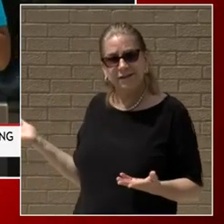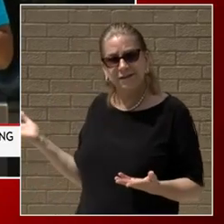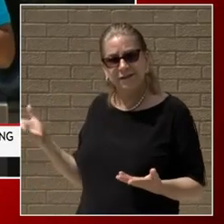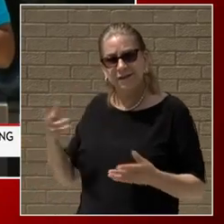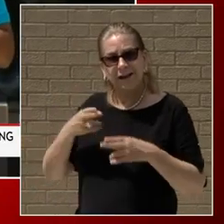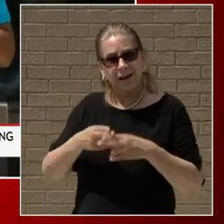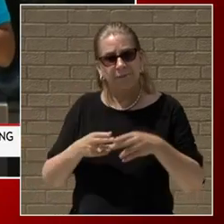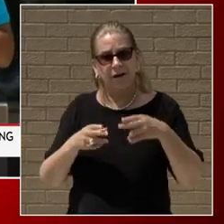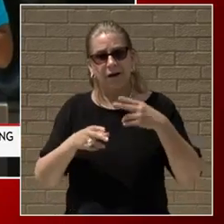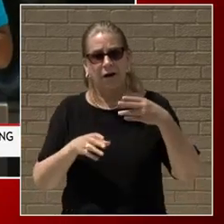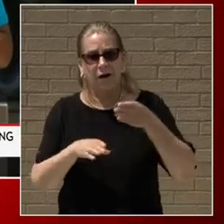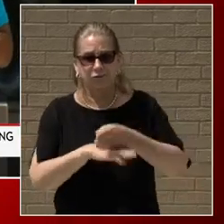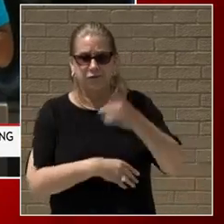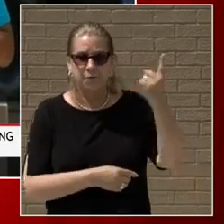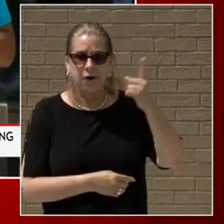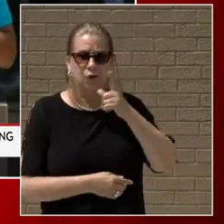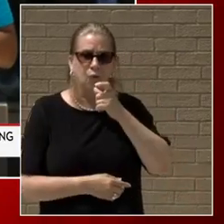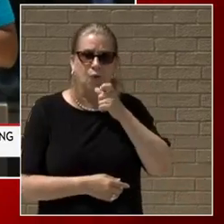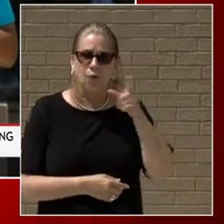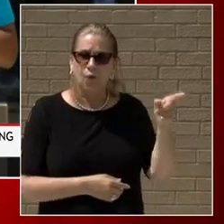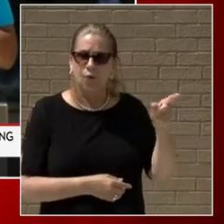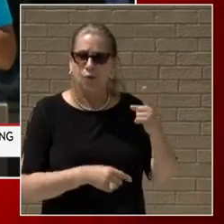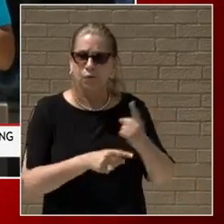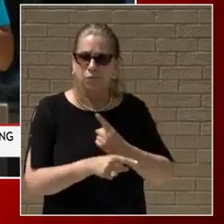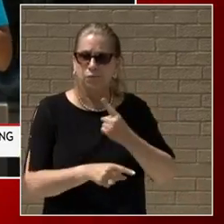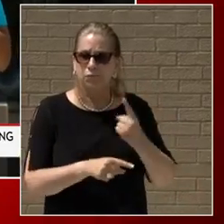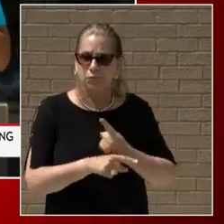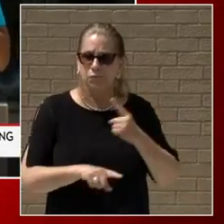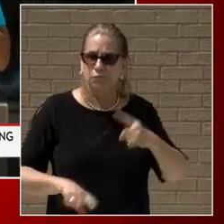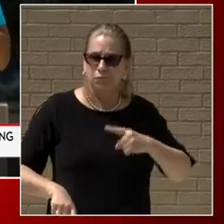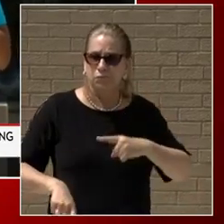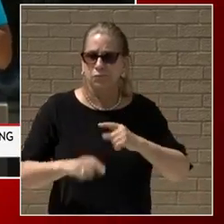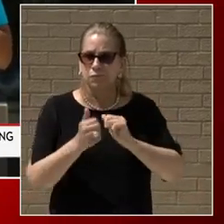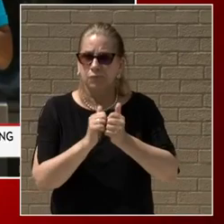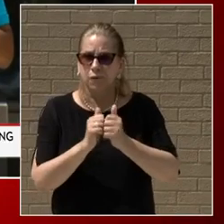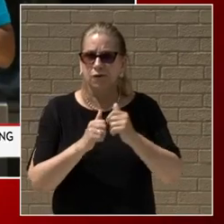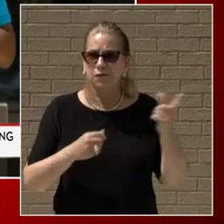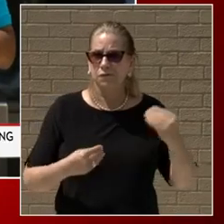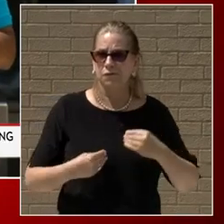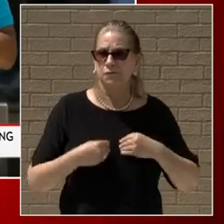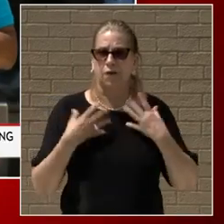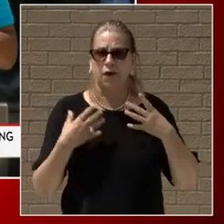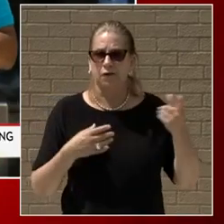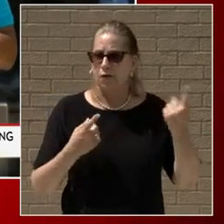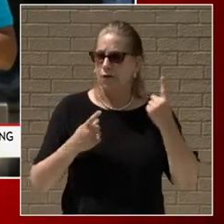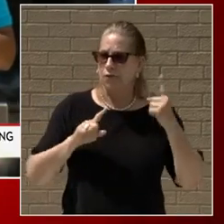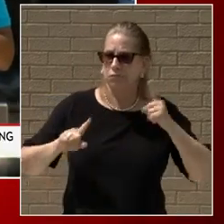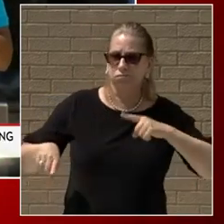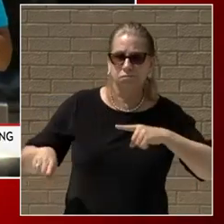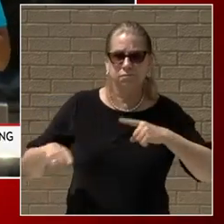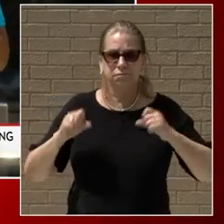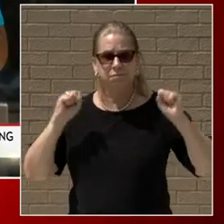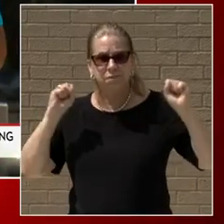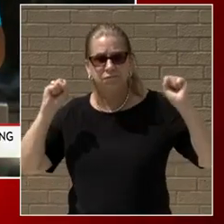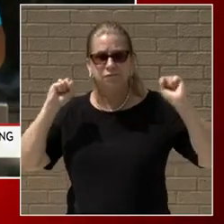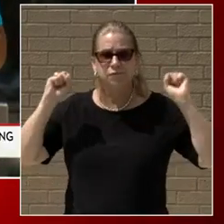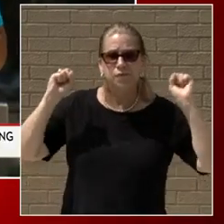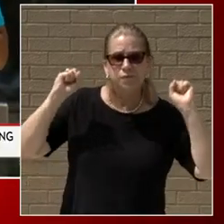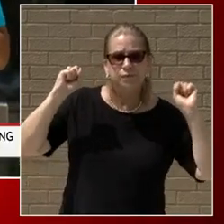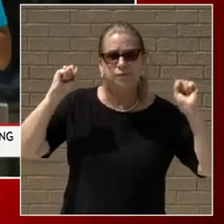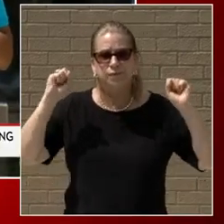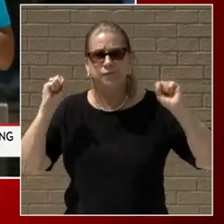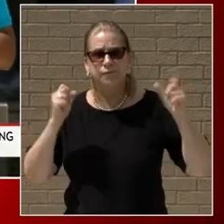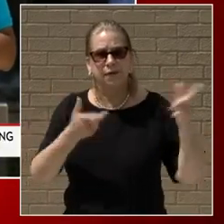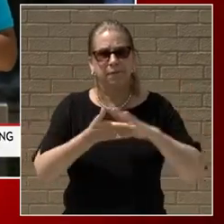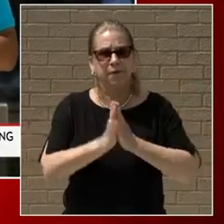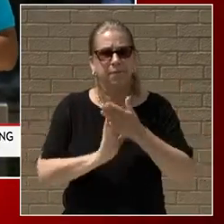who regularly inspired others through sport and fitness so that they could grow and become a better version of